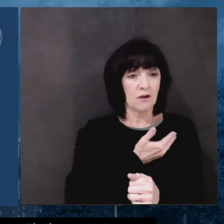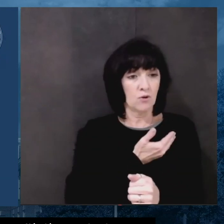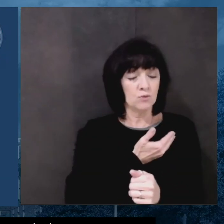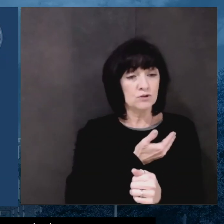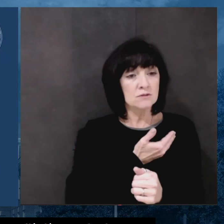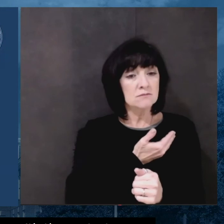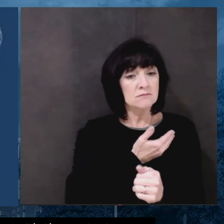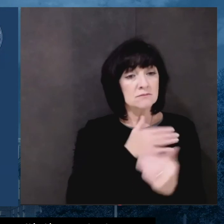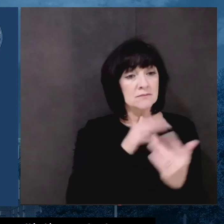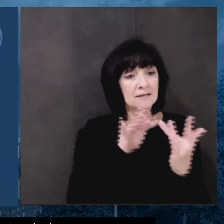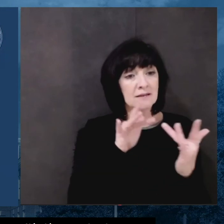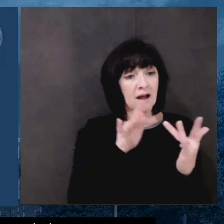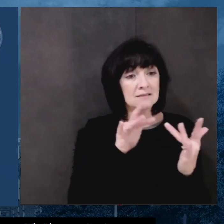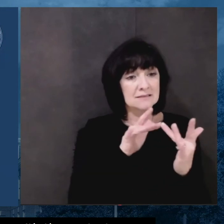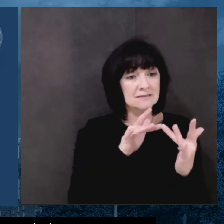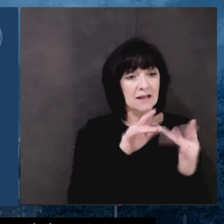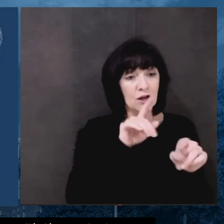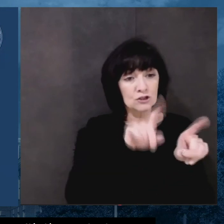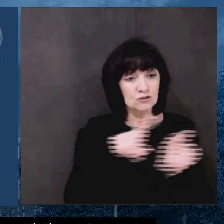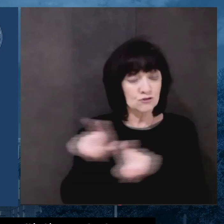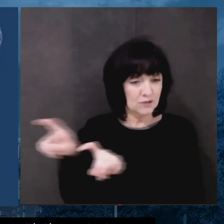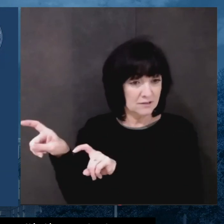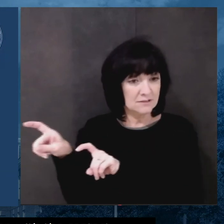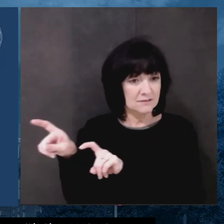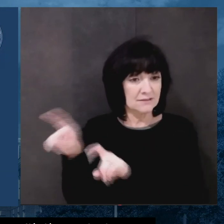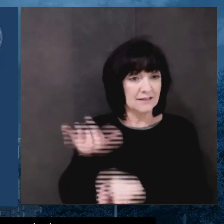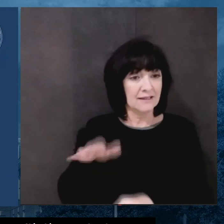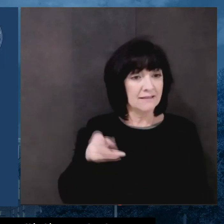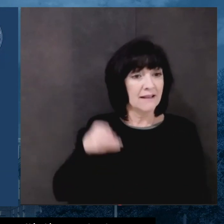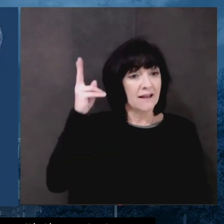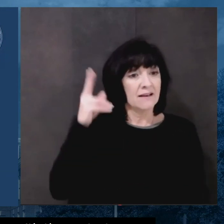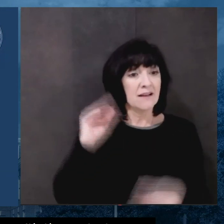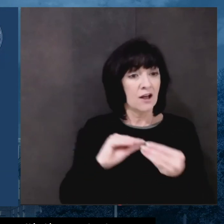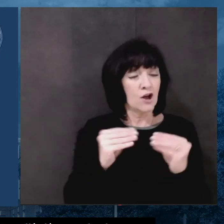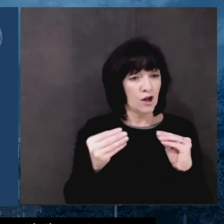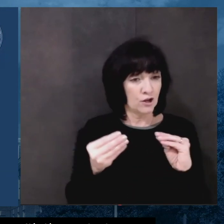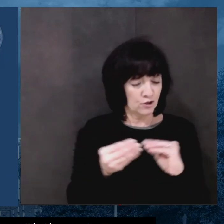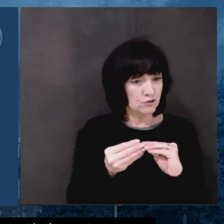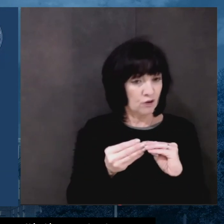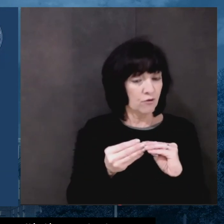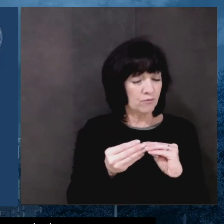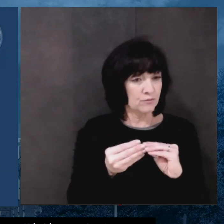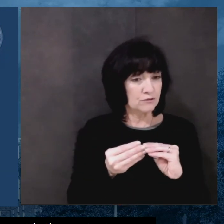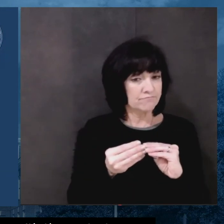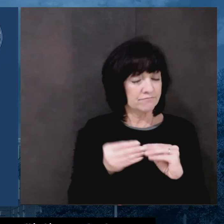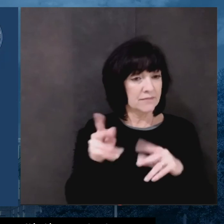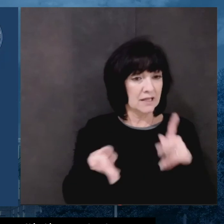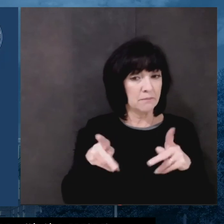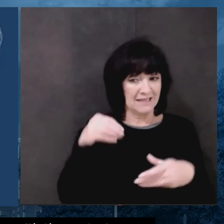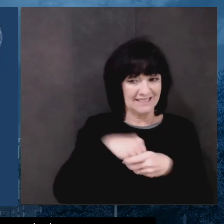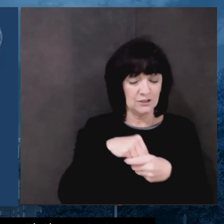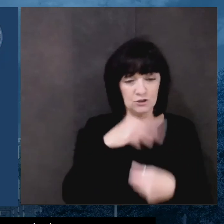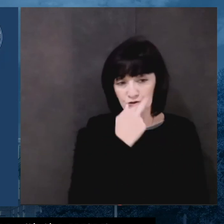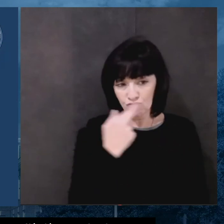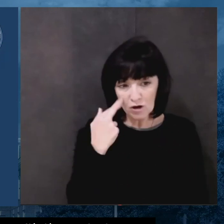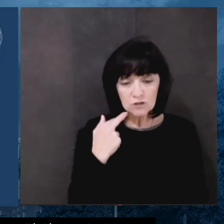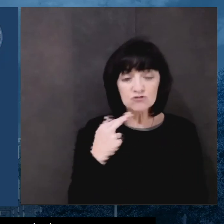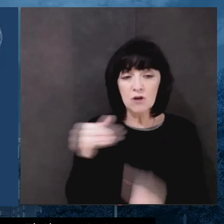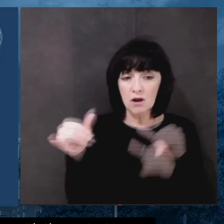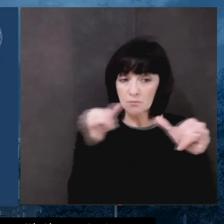of responses for places where people have been in restaurants. and bars and